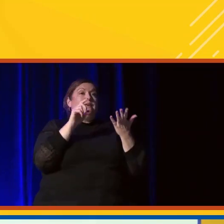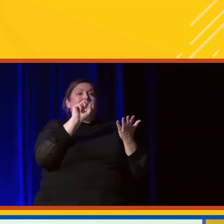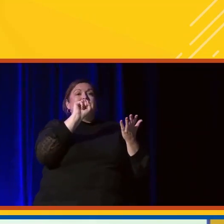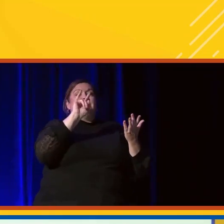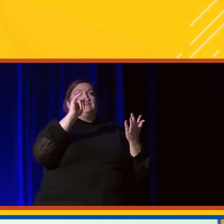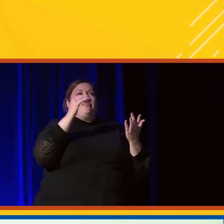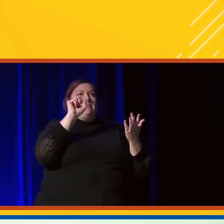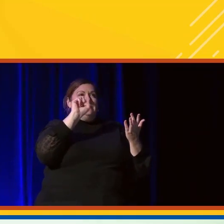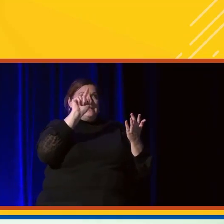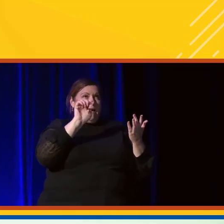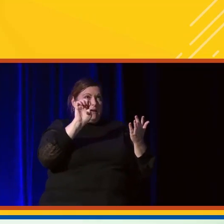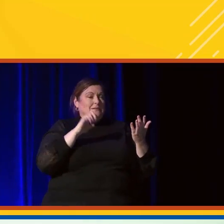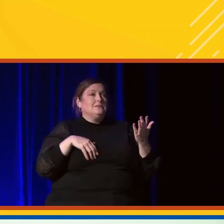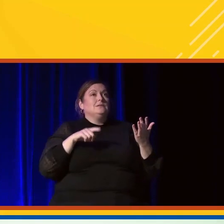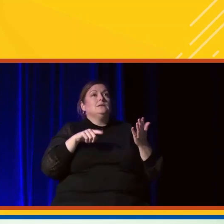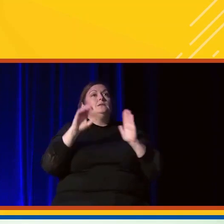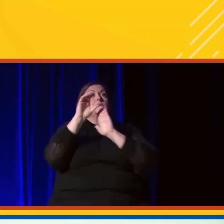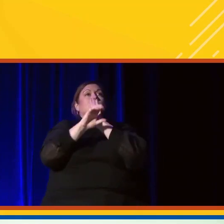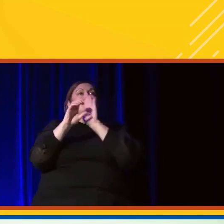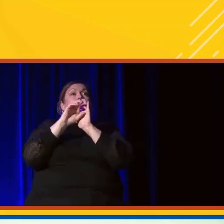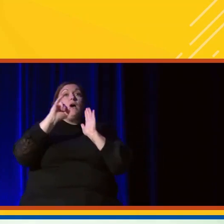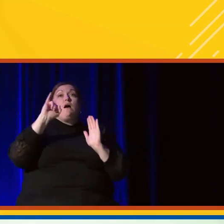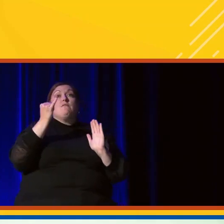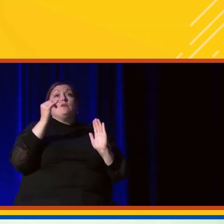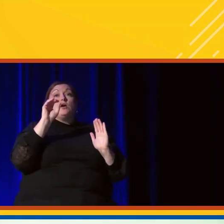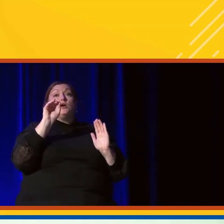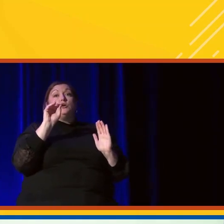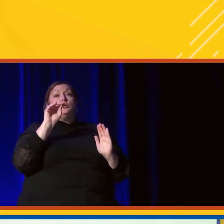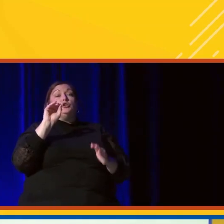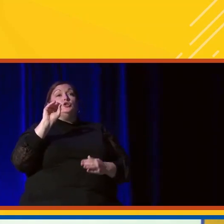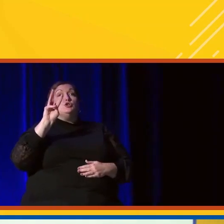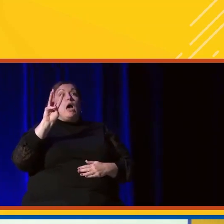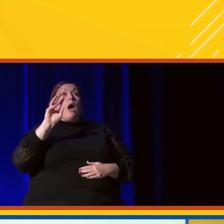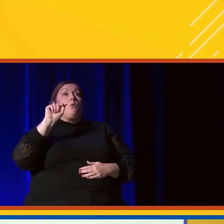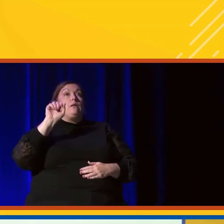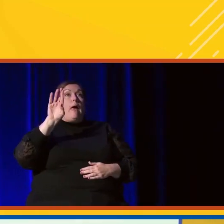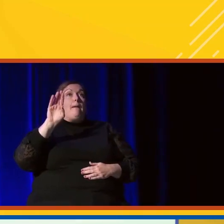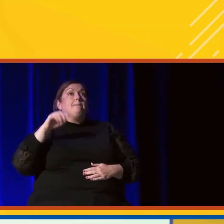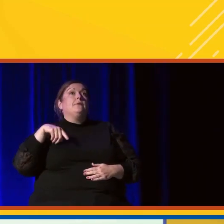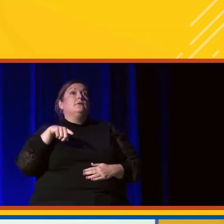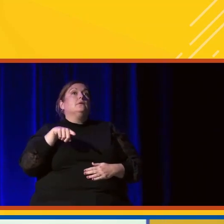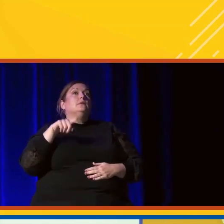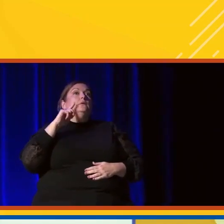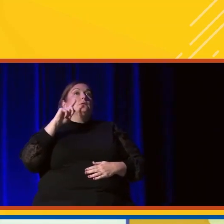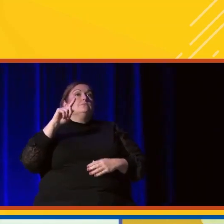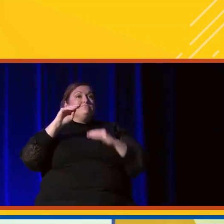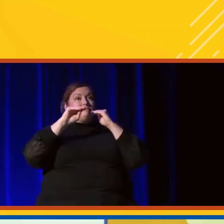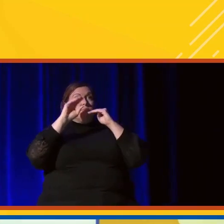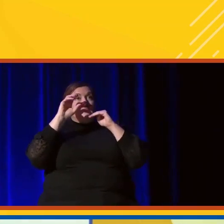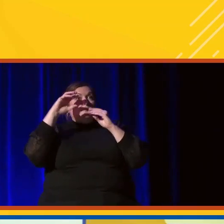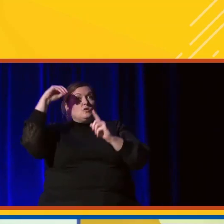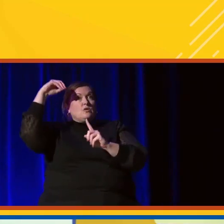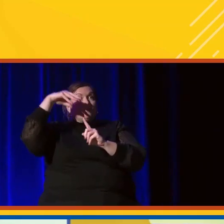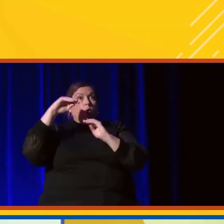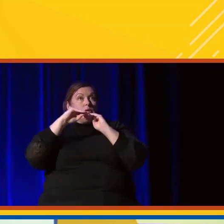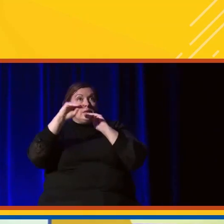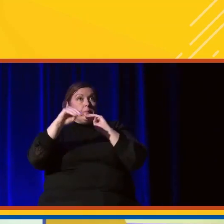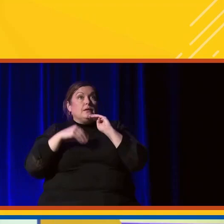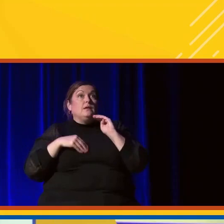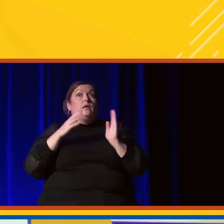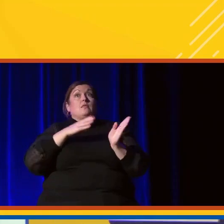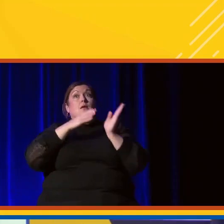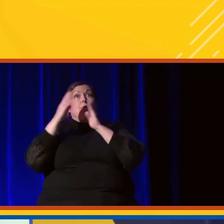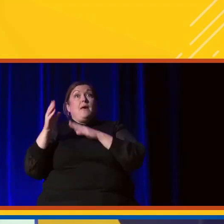use the characterization capabilities of the Zhao lab to characterize the photostability. Those measurements will come back into the Jackson lab, and